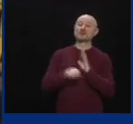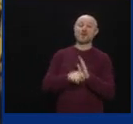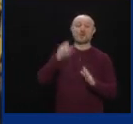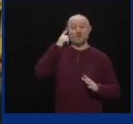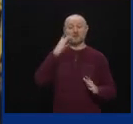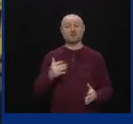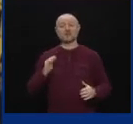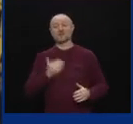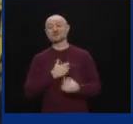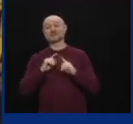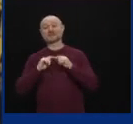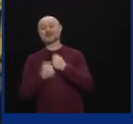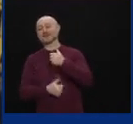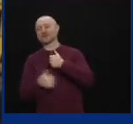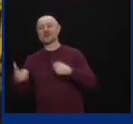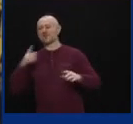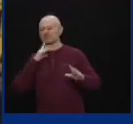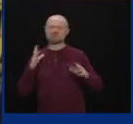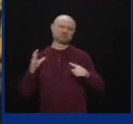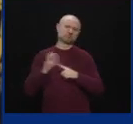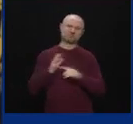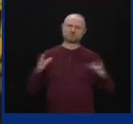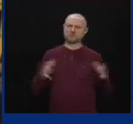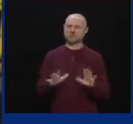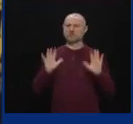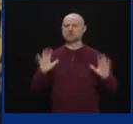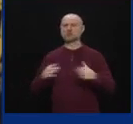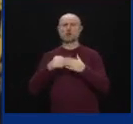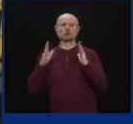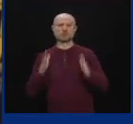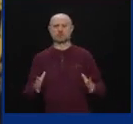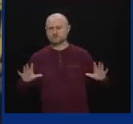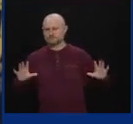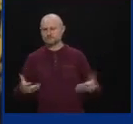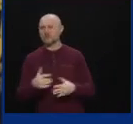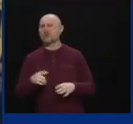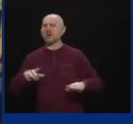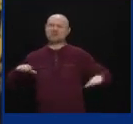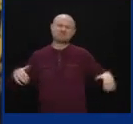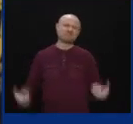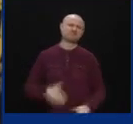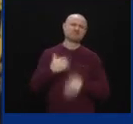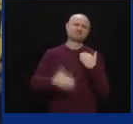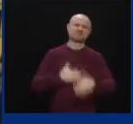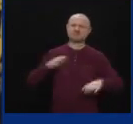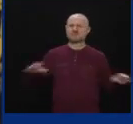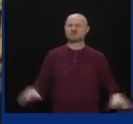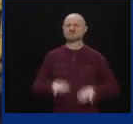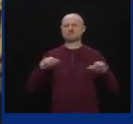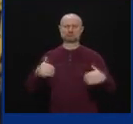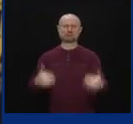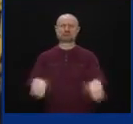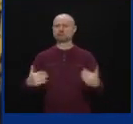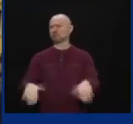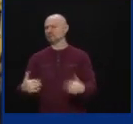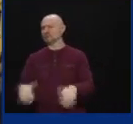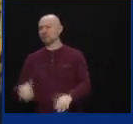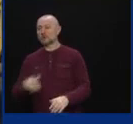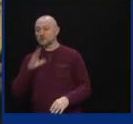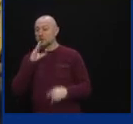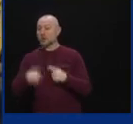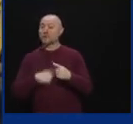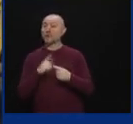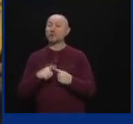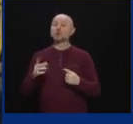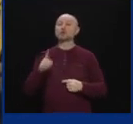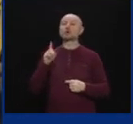none. Extraordinary leaders, people who are so committed to the cause. And I'm referring to Doreen Harris, the leader of